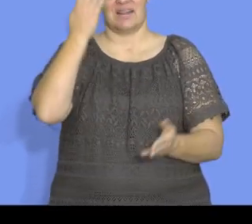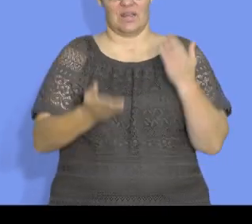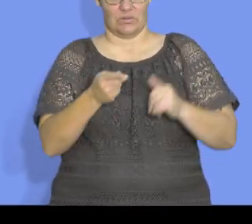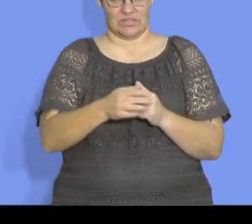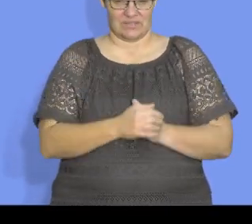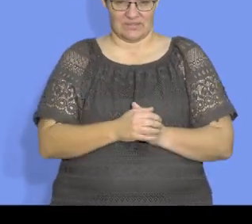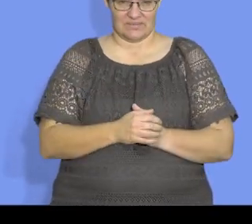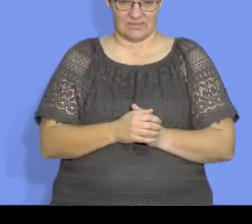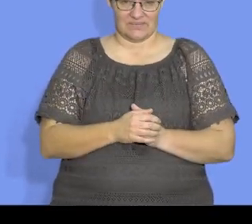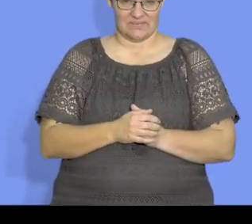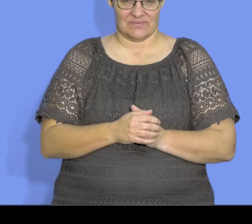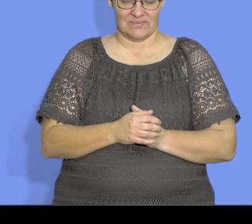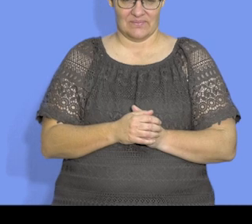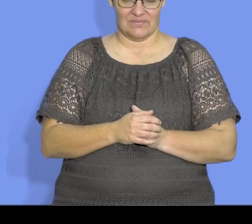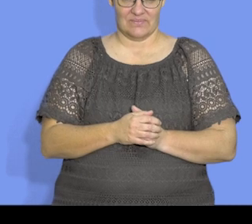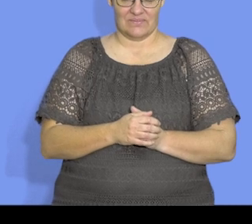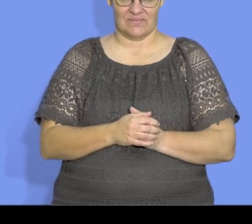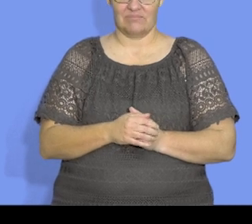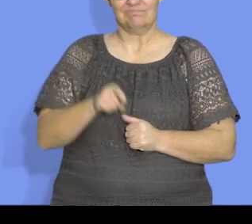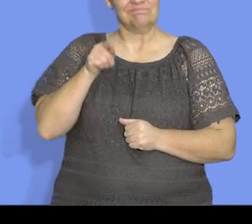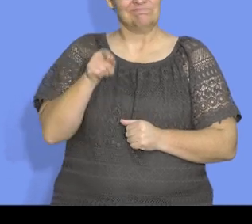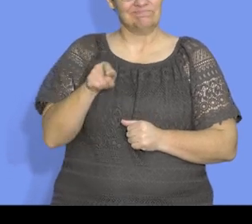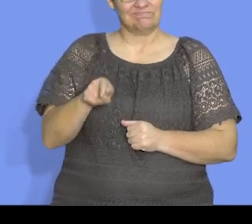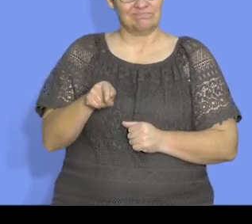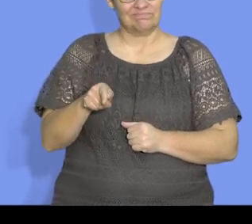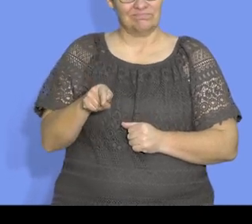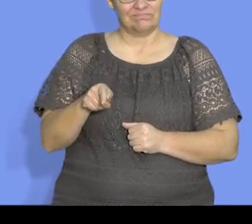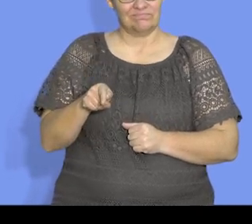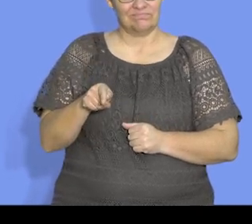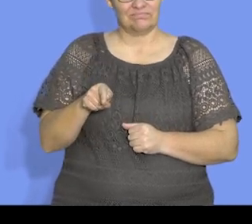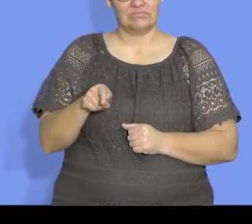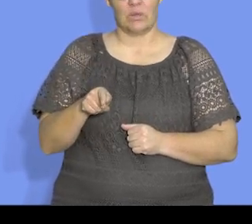final equation that we're going to look at. Now, this equation